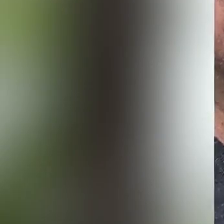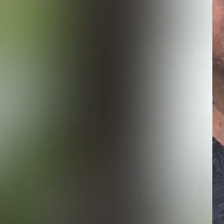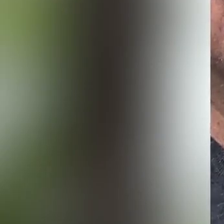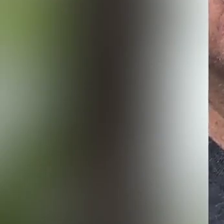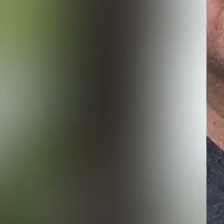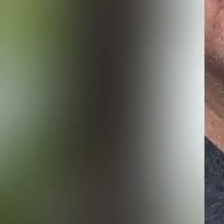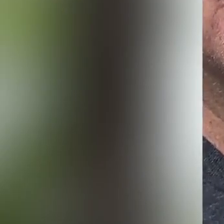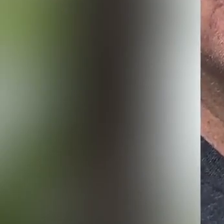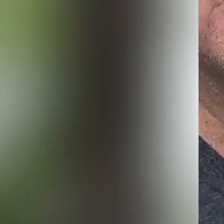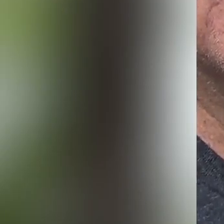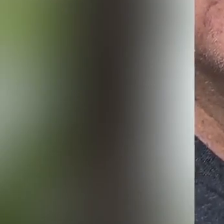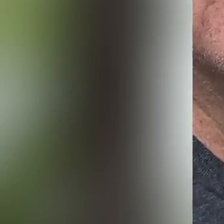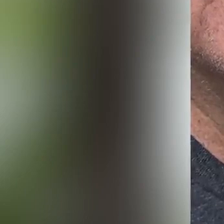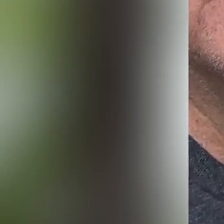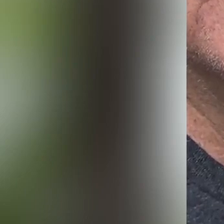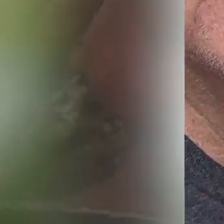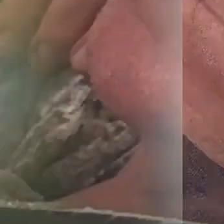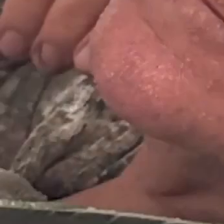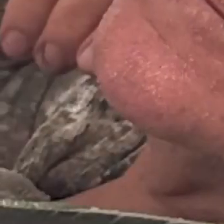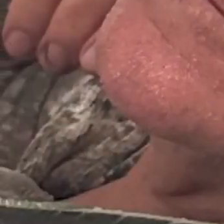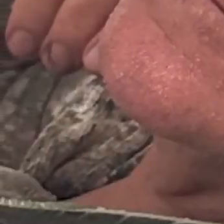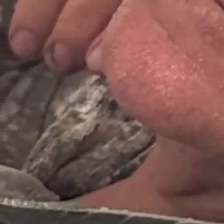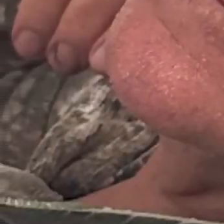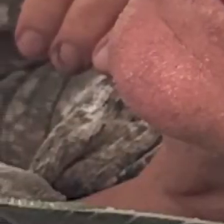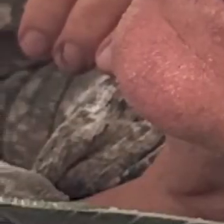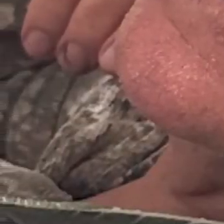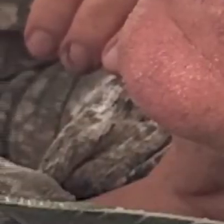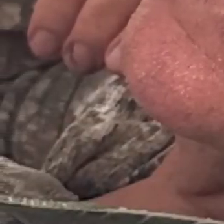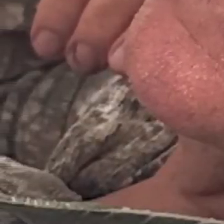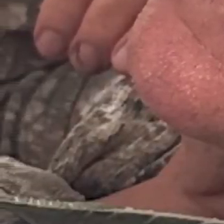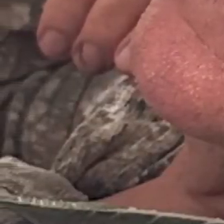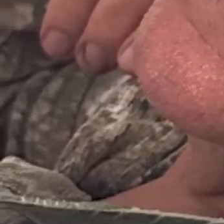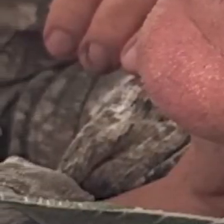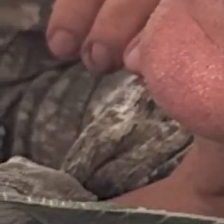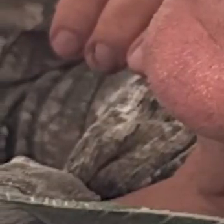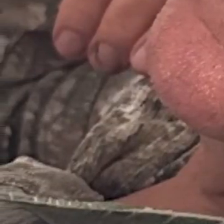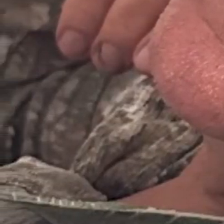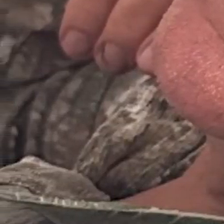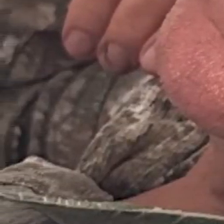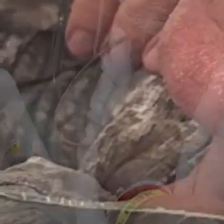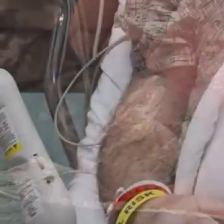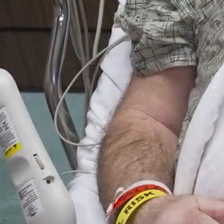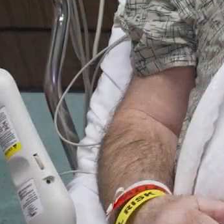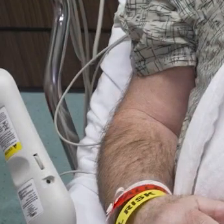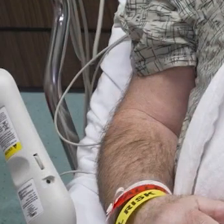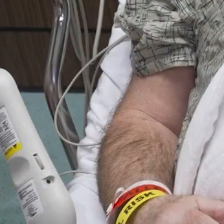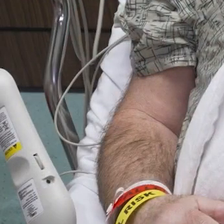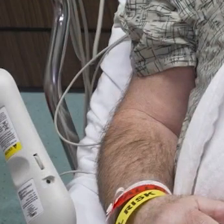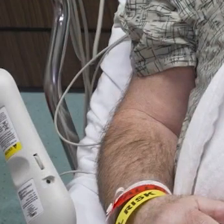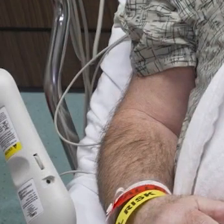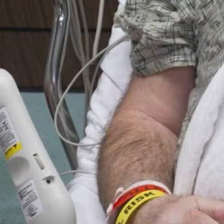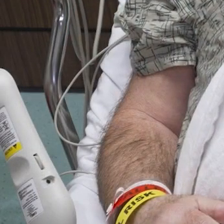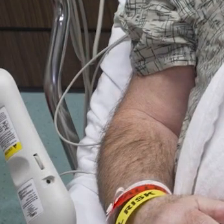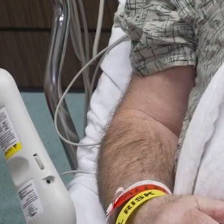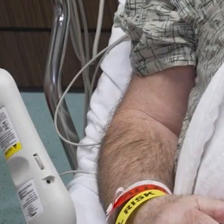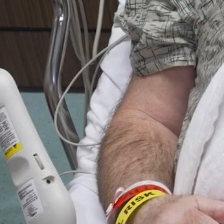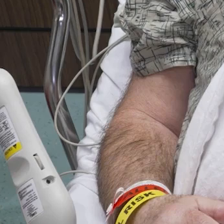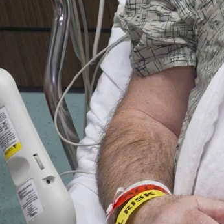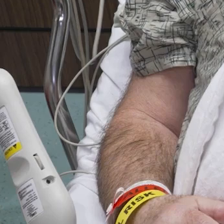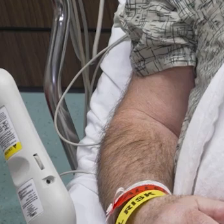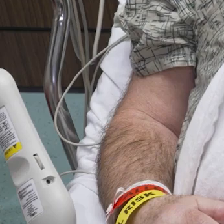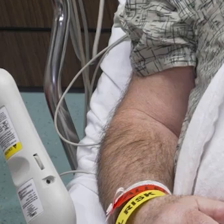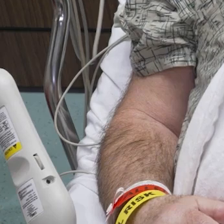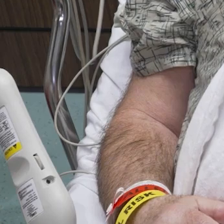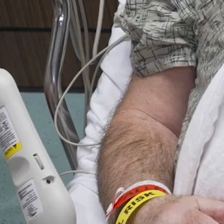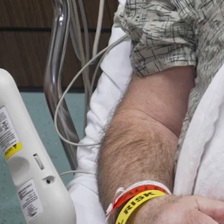an e-shunt offers fewer potential complications. What is the hope with this procedure for you? Me, lift weights and pickleball.